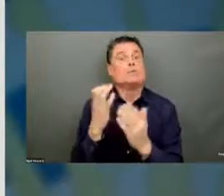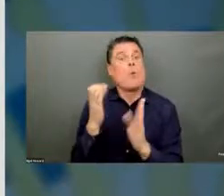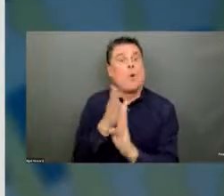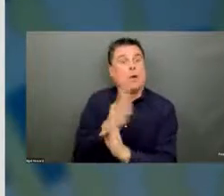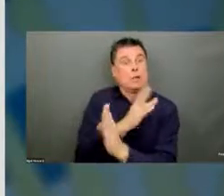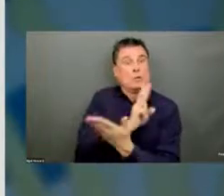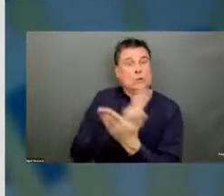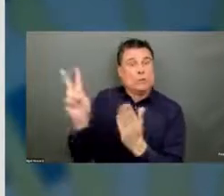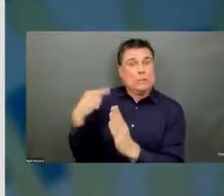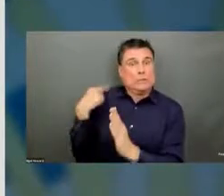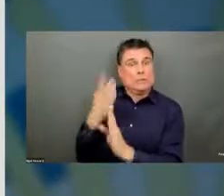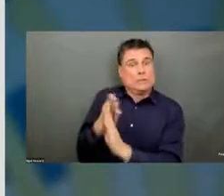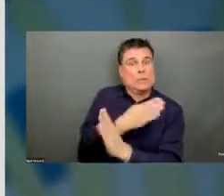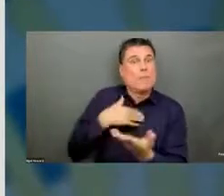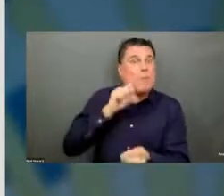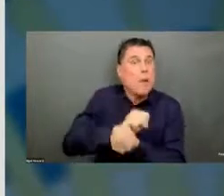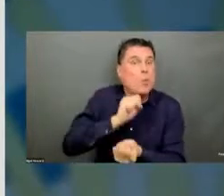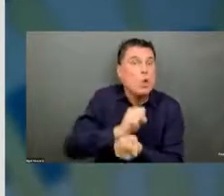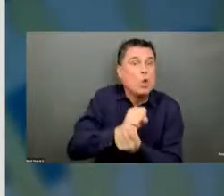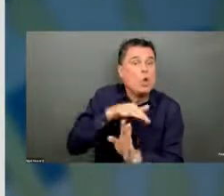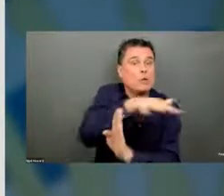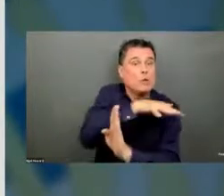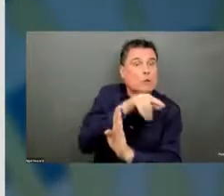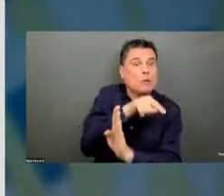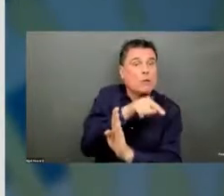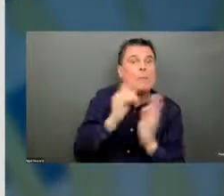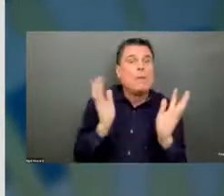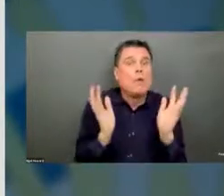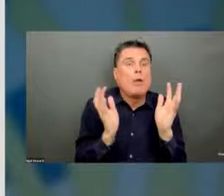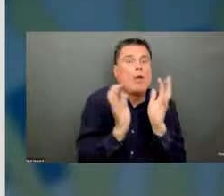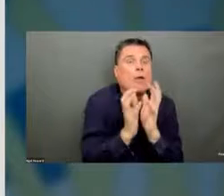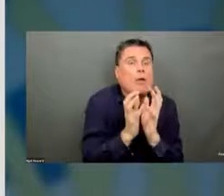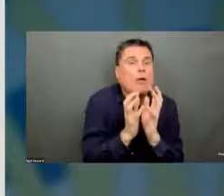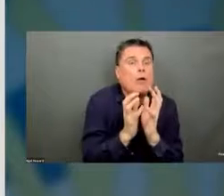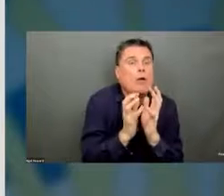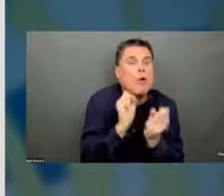coffee break together with others, or you had that other family